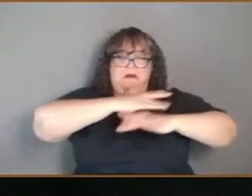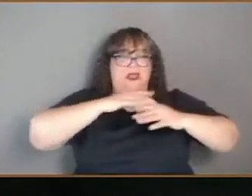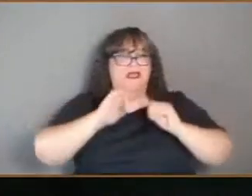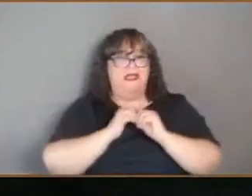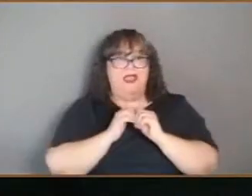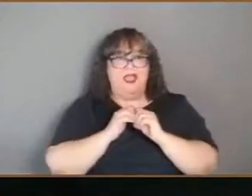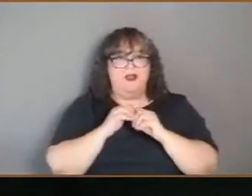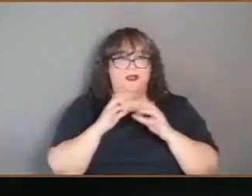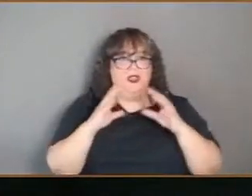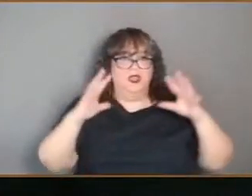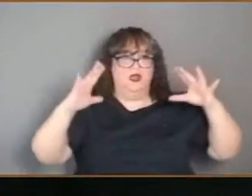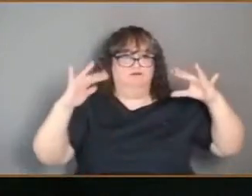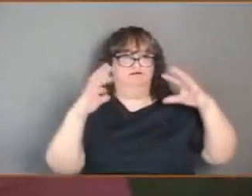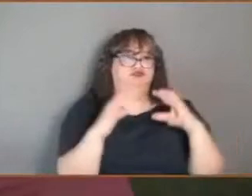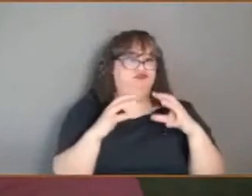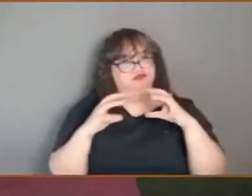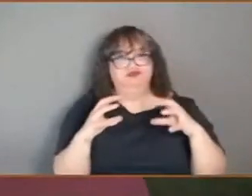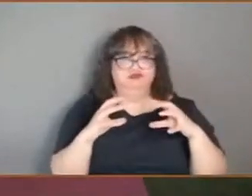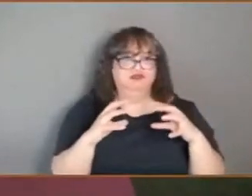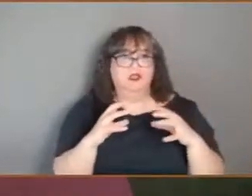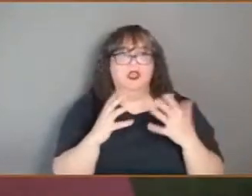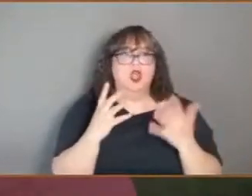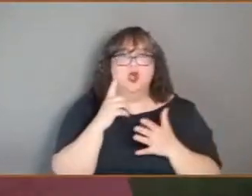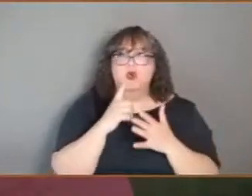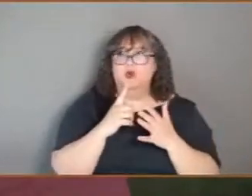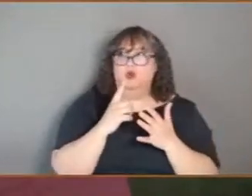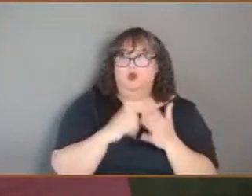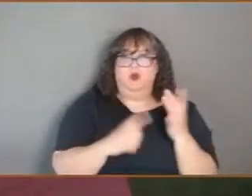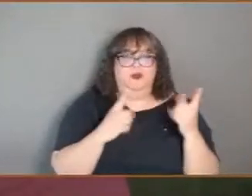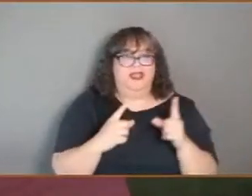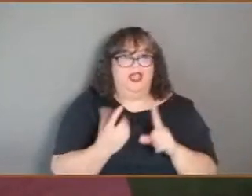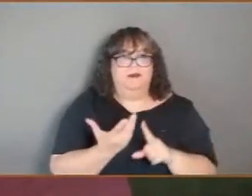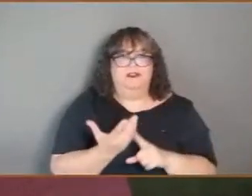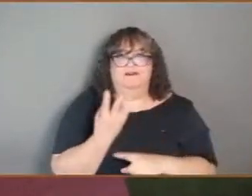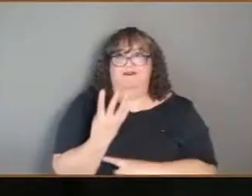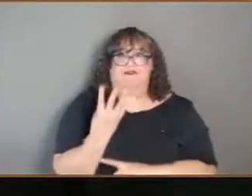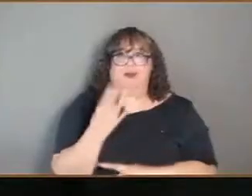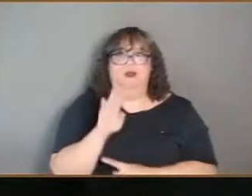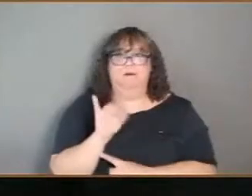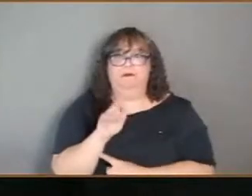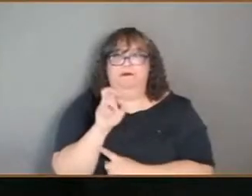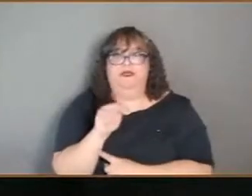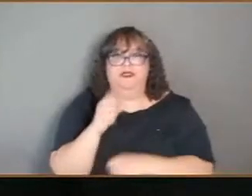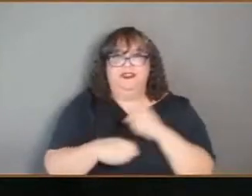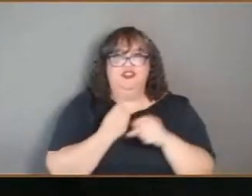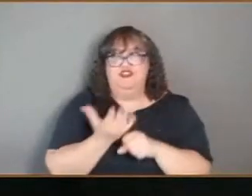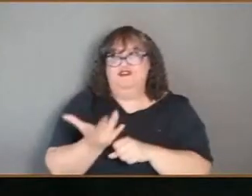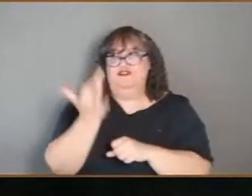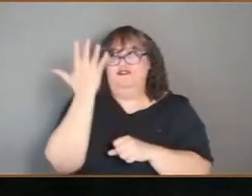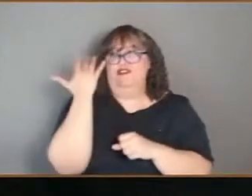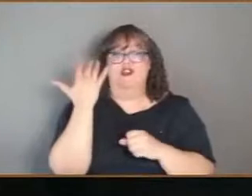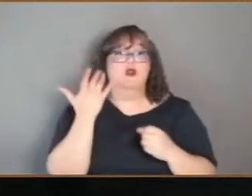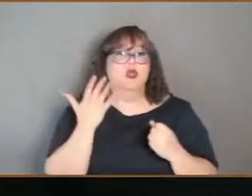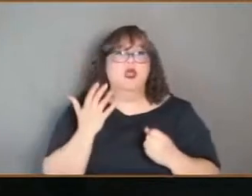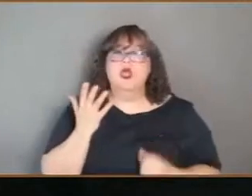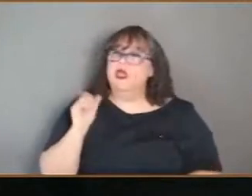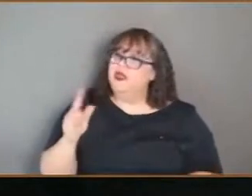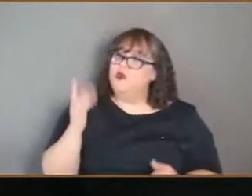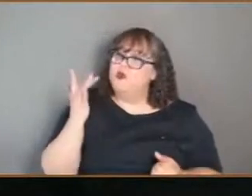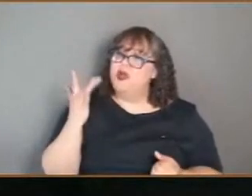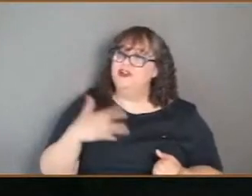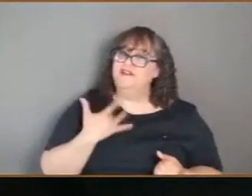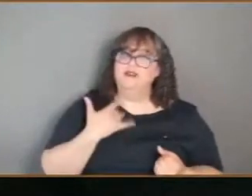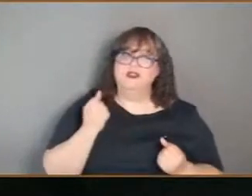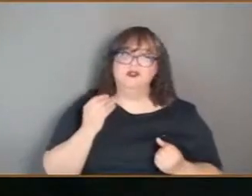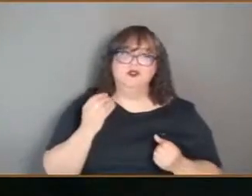so early on, 4 billion years ago in the formation of our solar system. And why do you think it's so important to understand how our solar